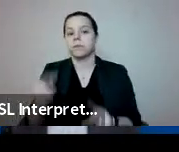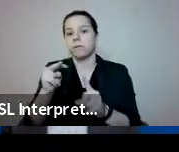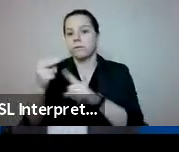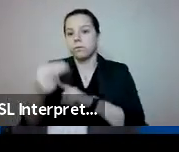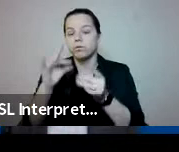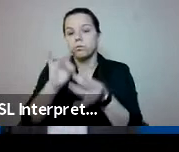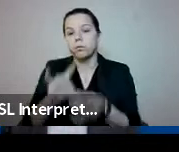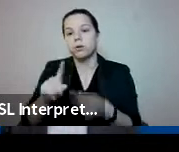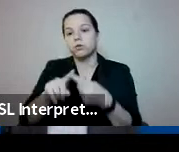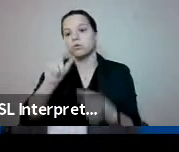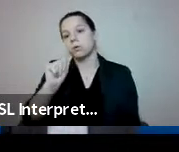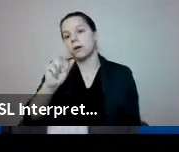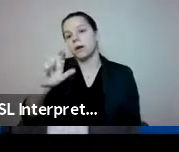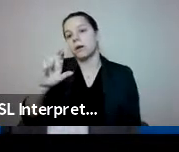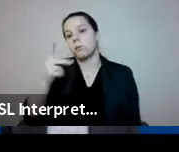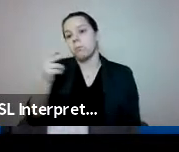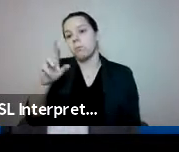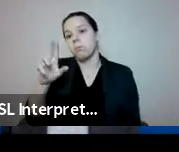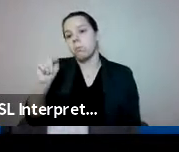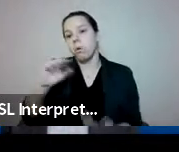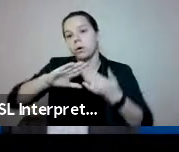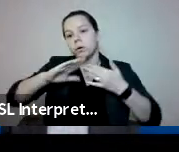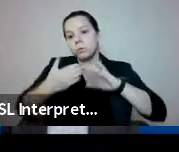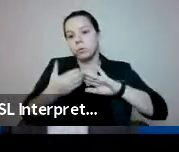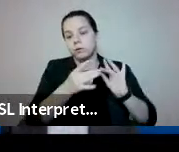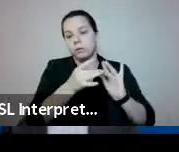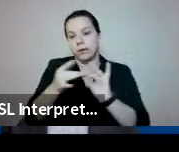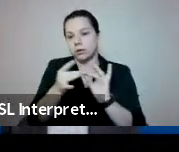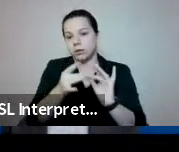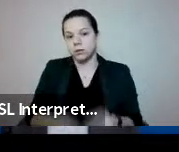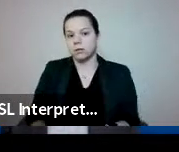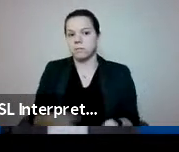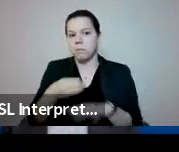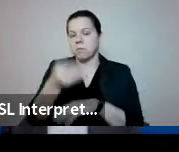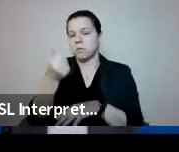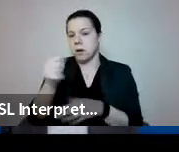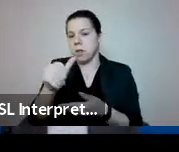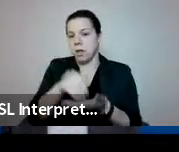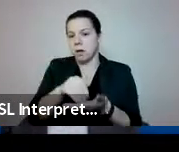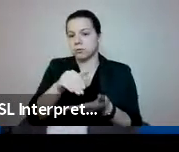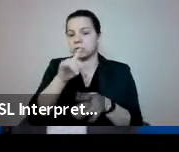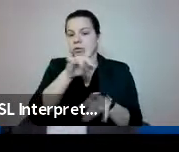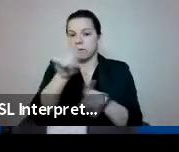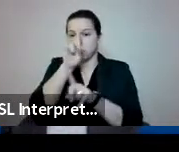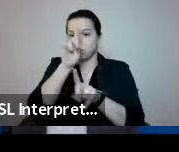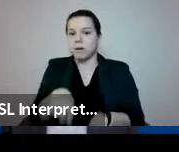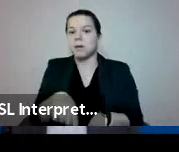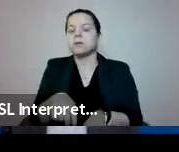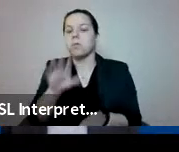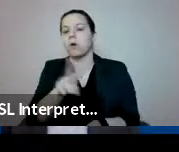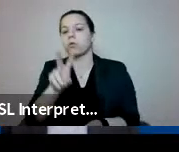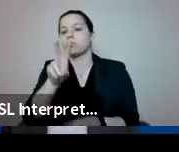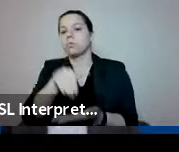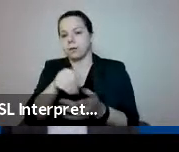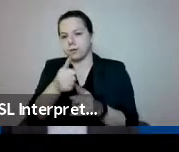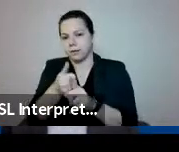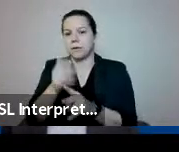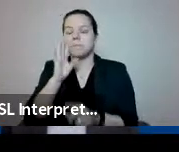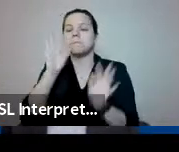airport community relations. Of the more than 10,000 mail survey respondents, just over 2,000 elected to participate in the phone